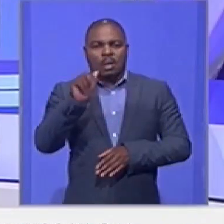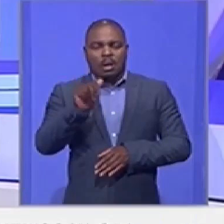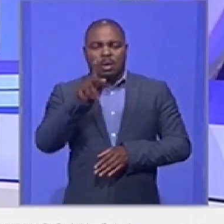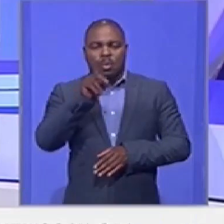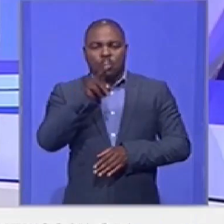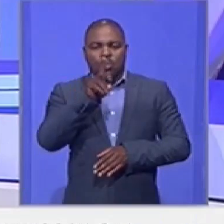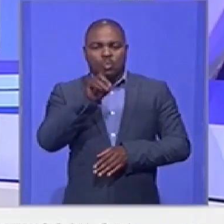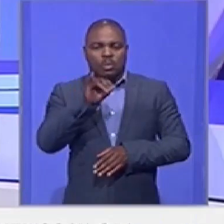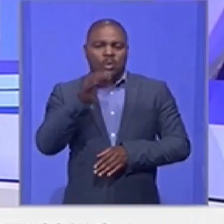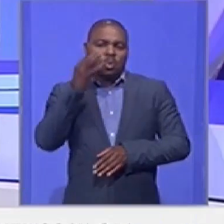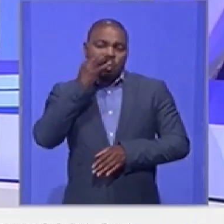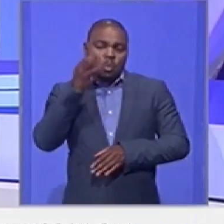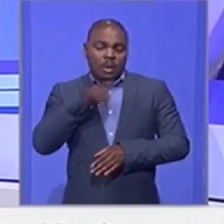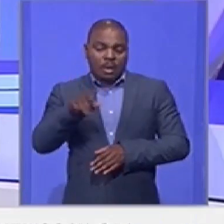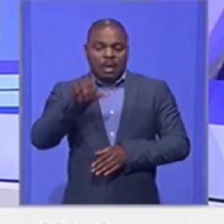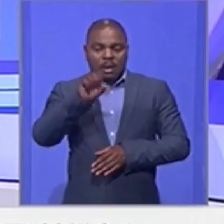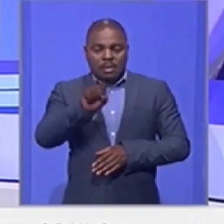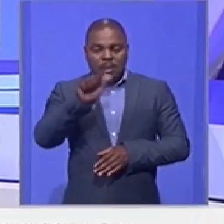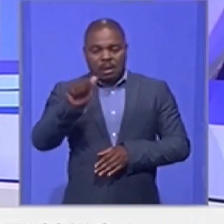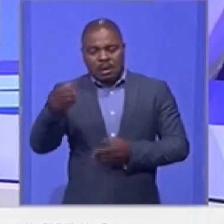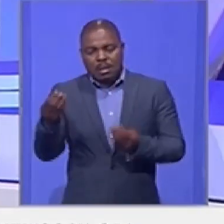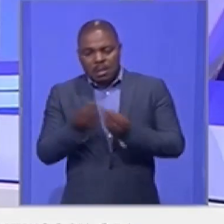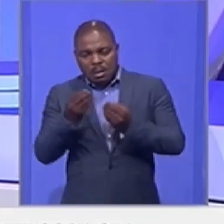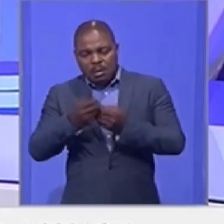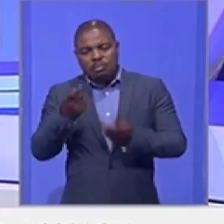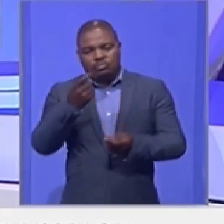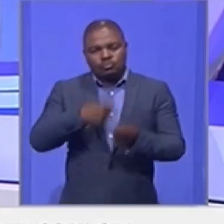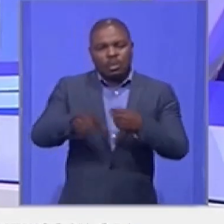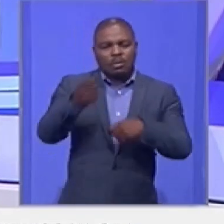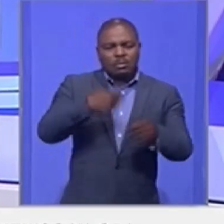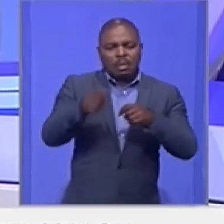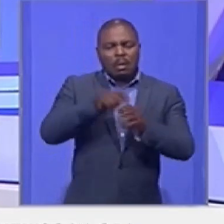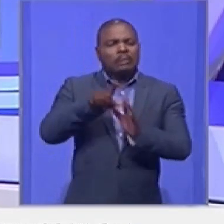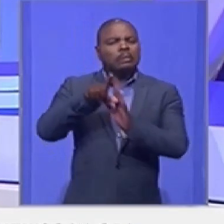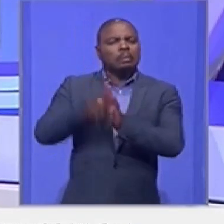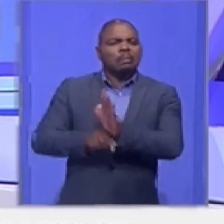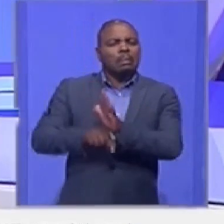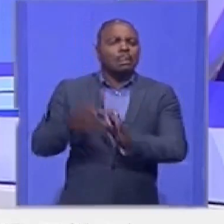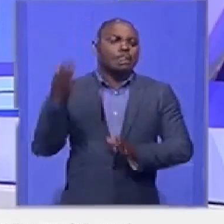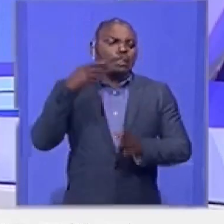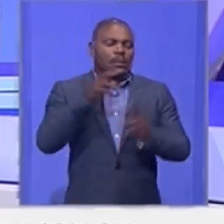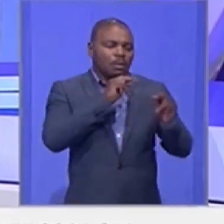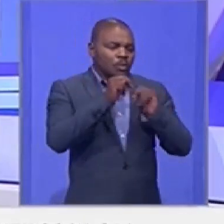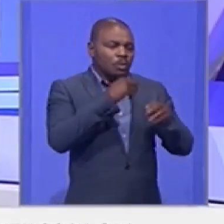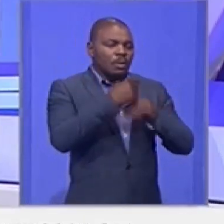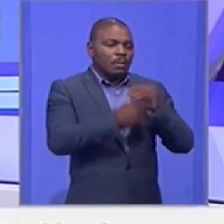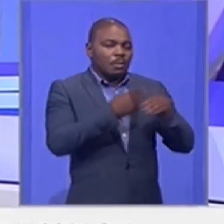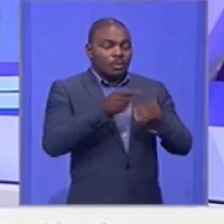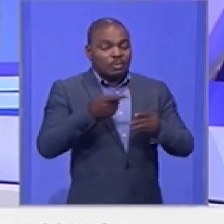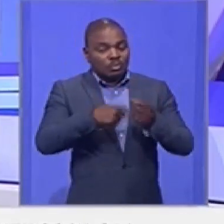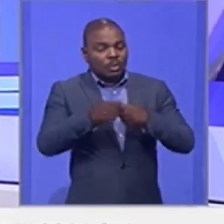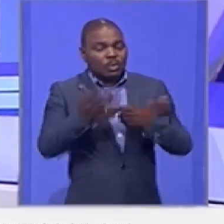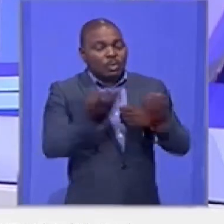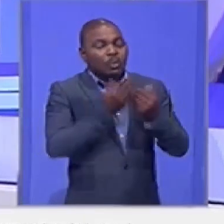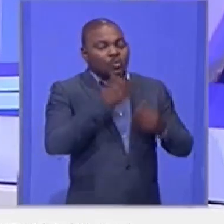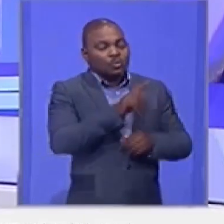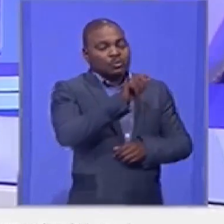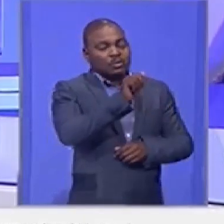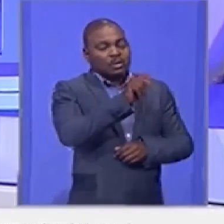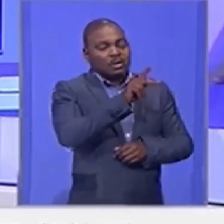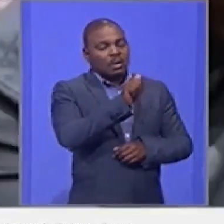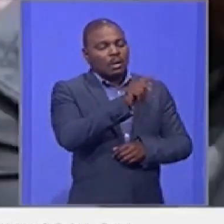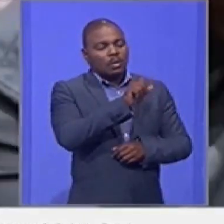sa diphofo di rekisitswe ka tlhwatlhwa e kwa tlase fa go ne go buisanelwa thekiso le takatso consortium.